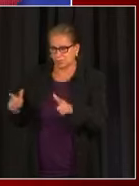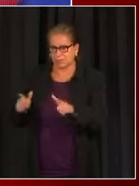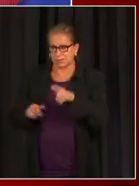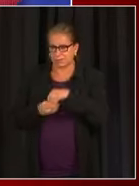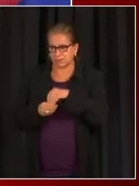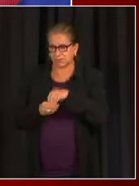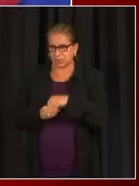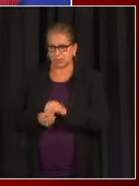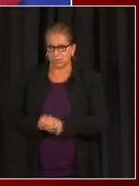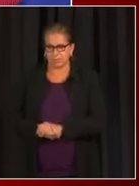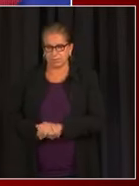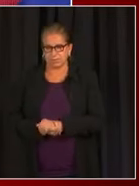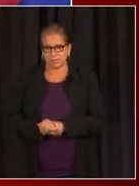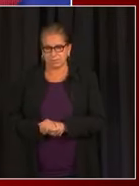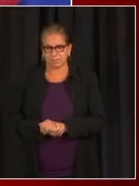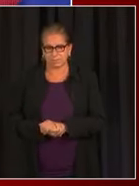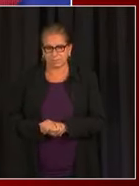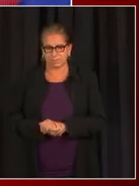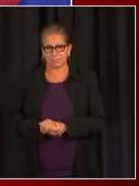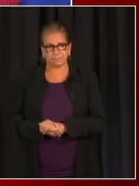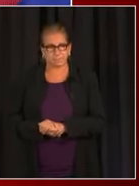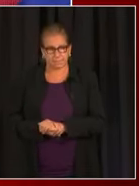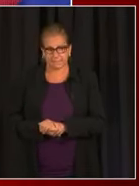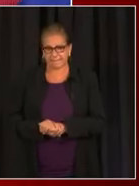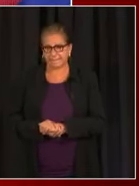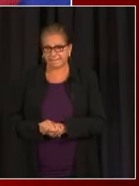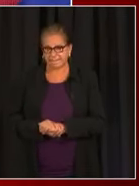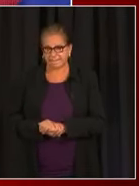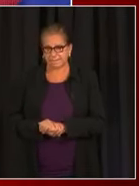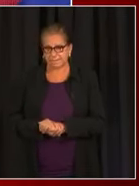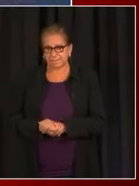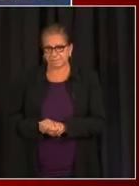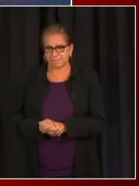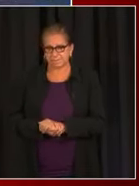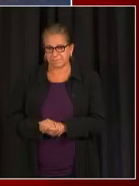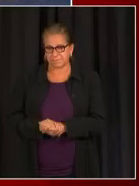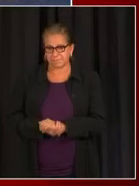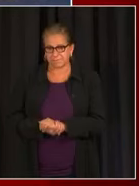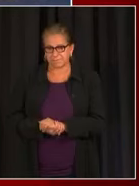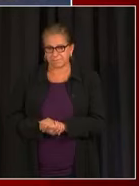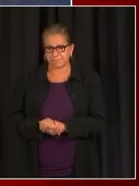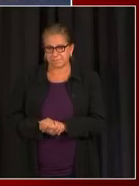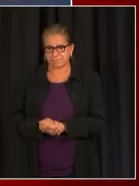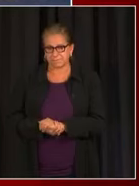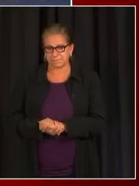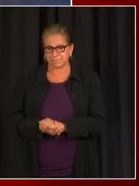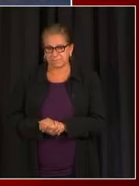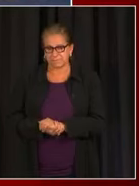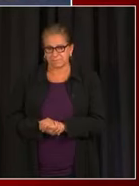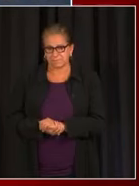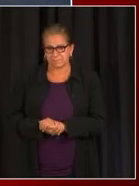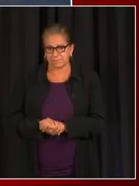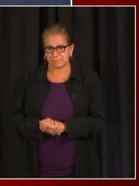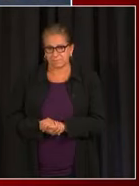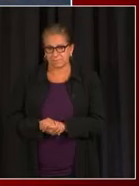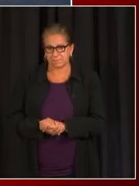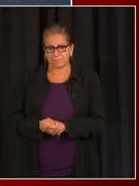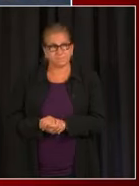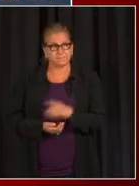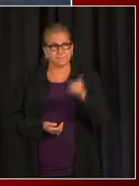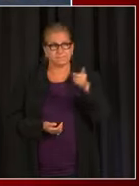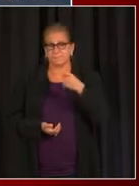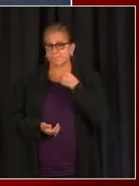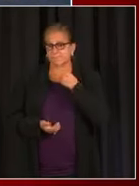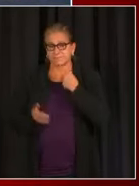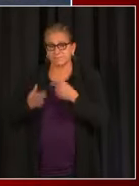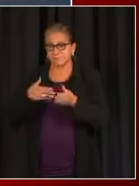been updated as. That's will correct. Need to be updated. That's correct, Madam Mayor. There is no exception for gyms. What you all will find this time as you review the